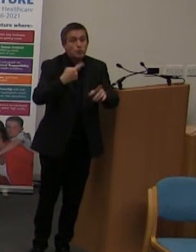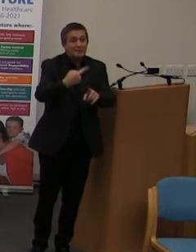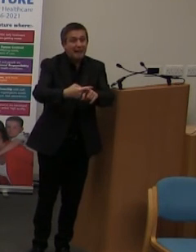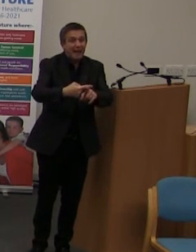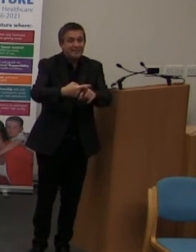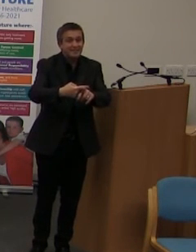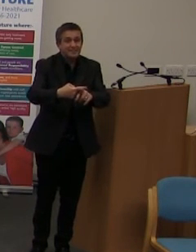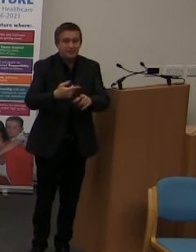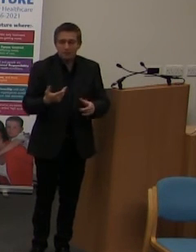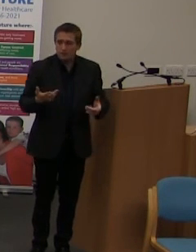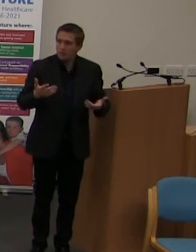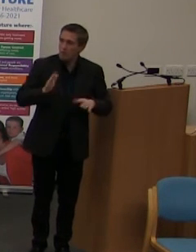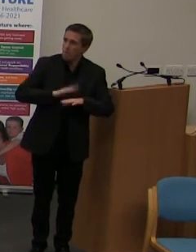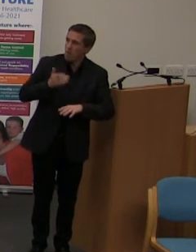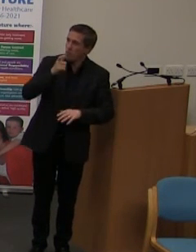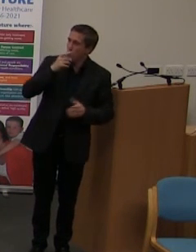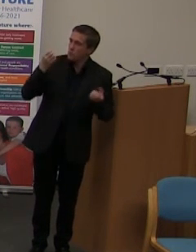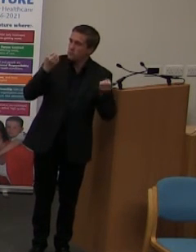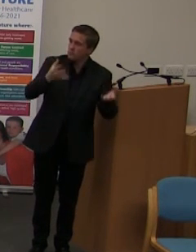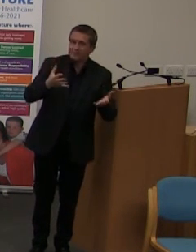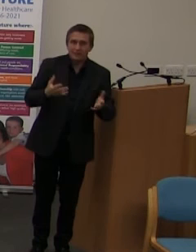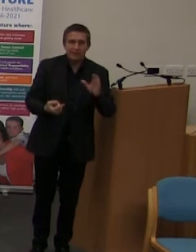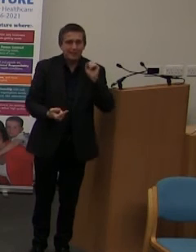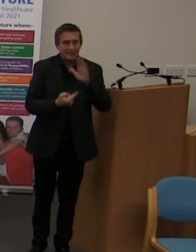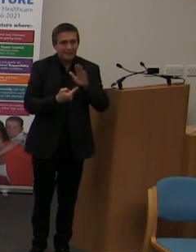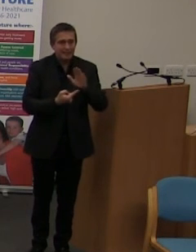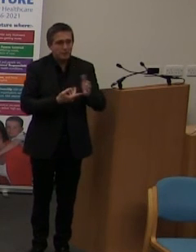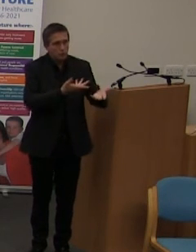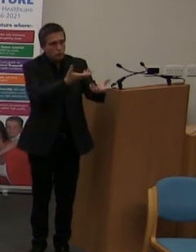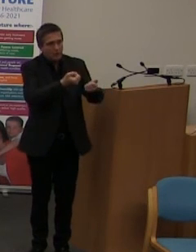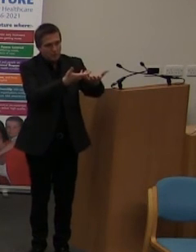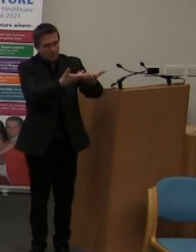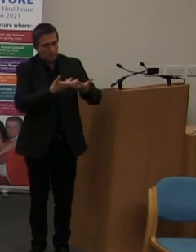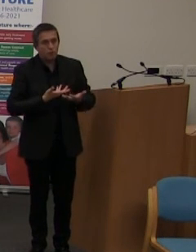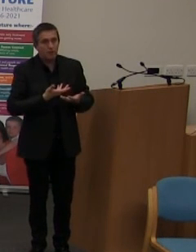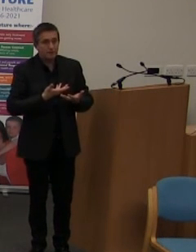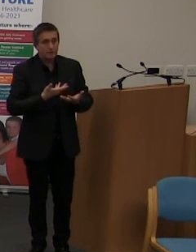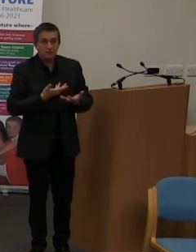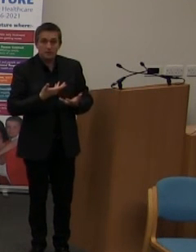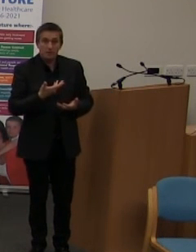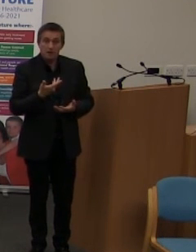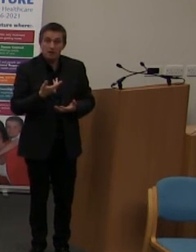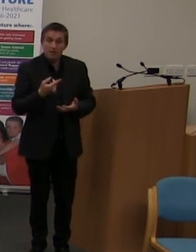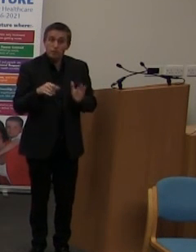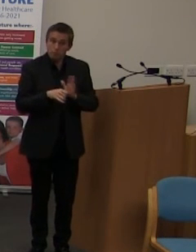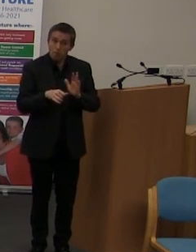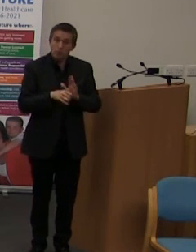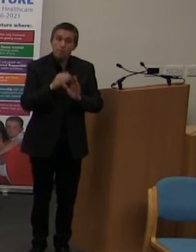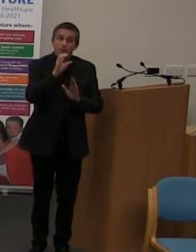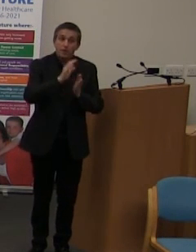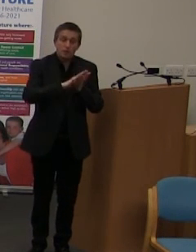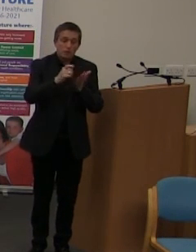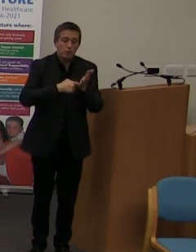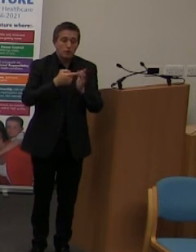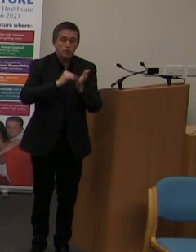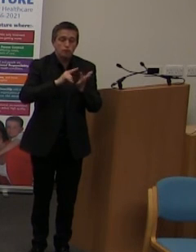really care who's spending it. They just want to make sure that the services that you get are being delivered well. And that was one of the challenges that the Christie Commission outlined to us,